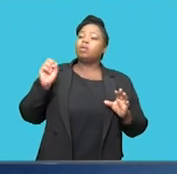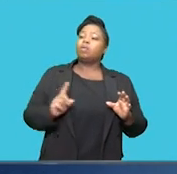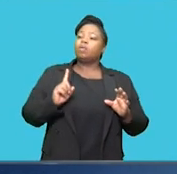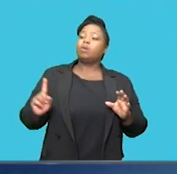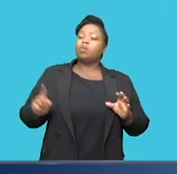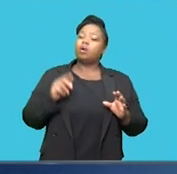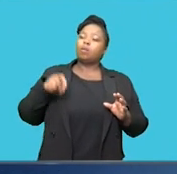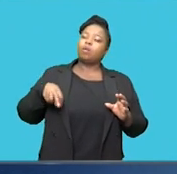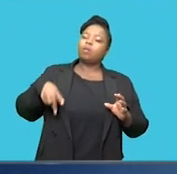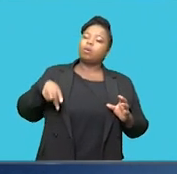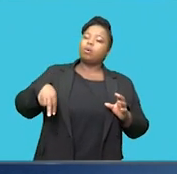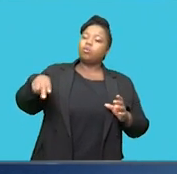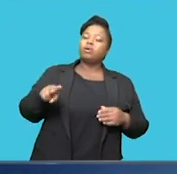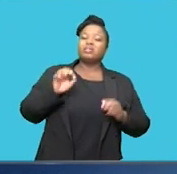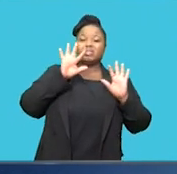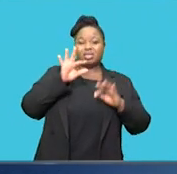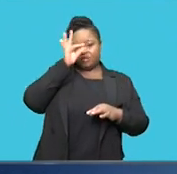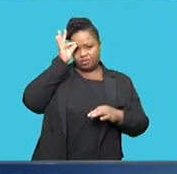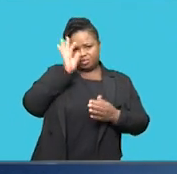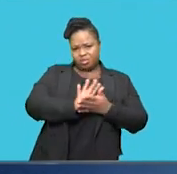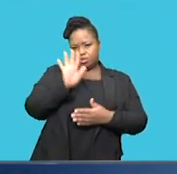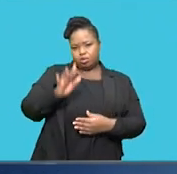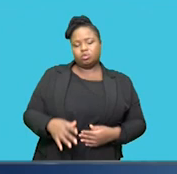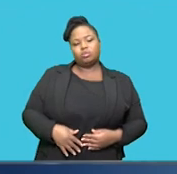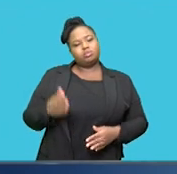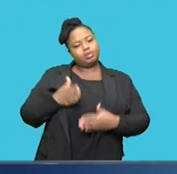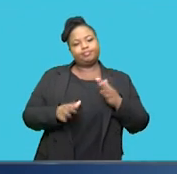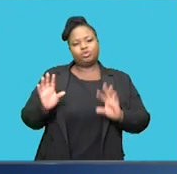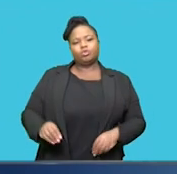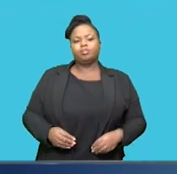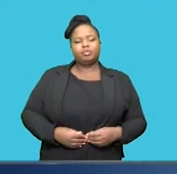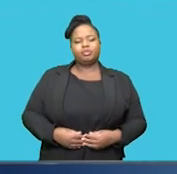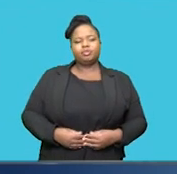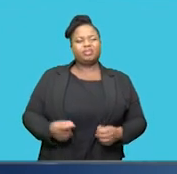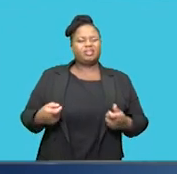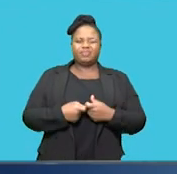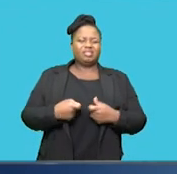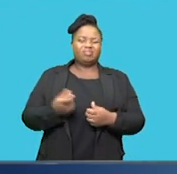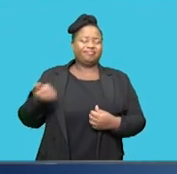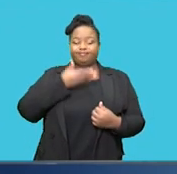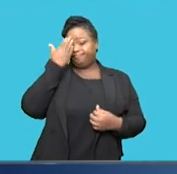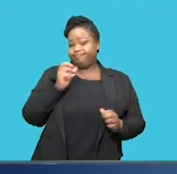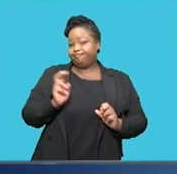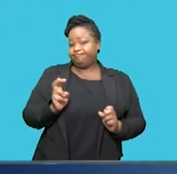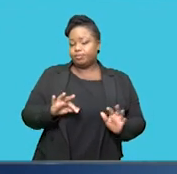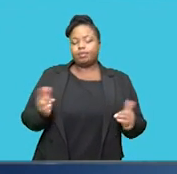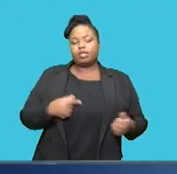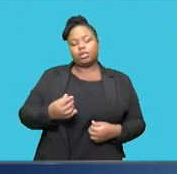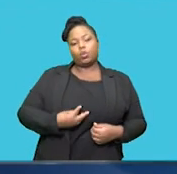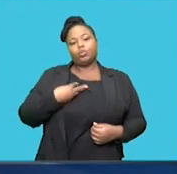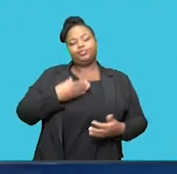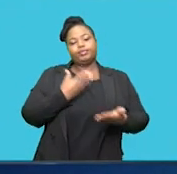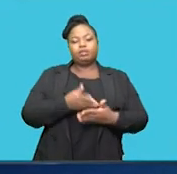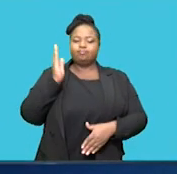about 10 to 15 minutes. Yes, so ingathi ngaphela nje into yabo ingathi ngaphela asazi ukuthi uzophela kanjani but ingathi ngabakho